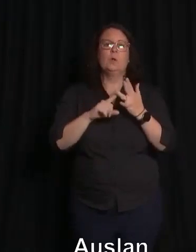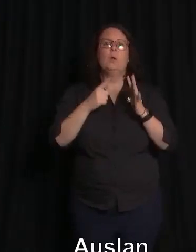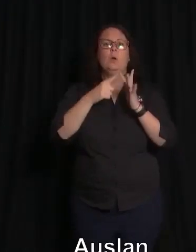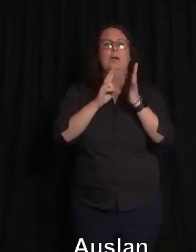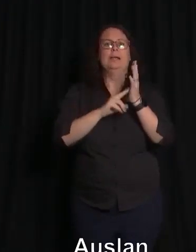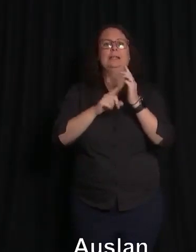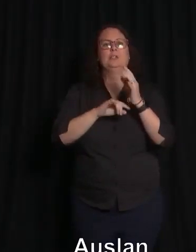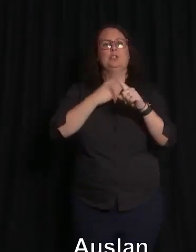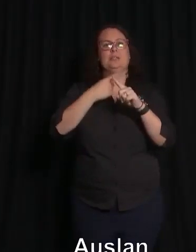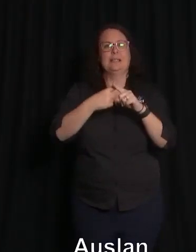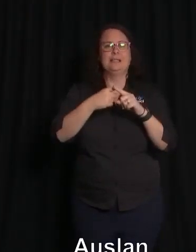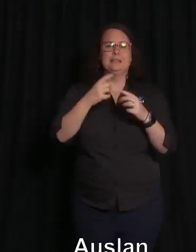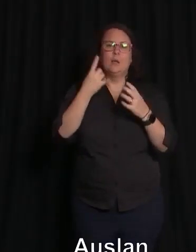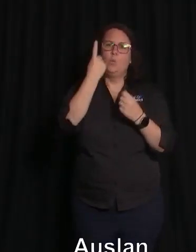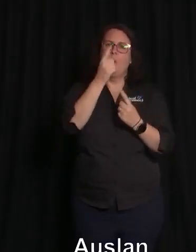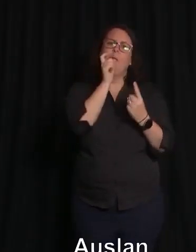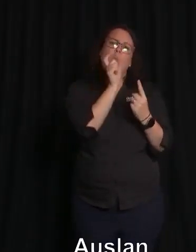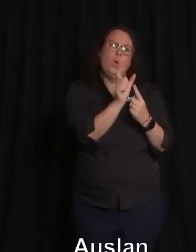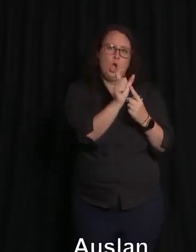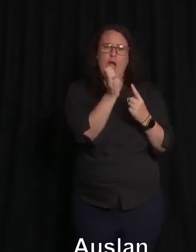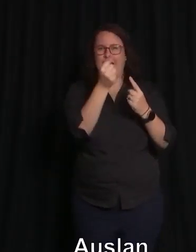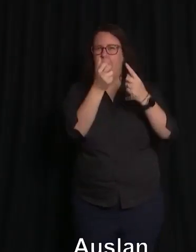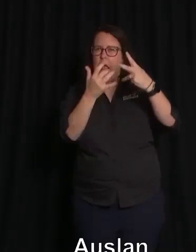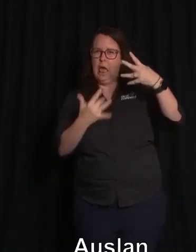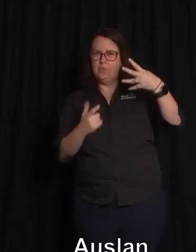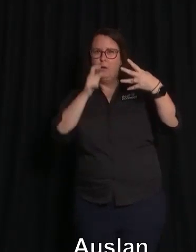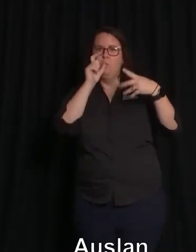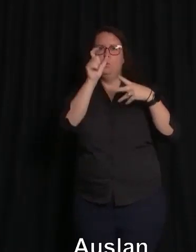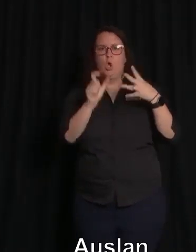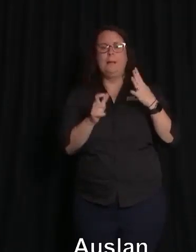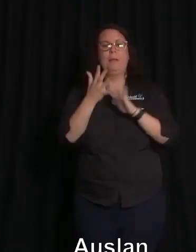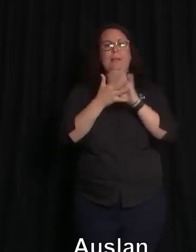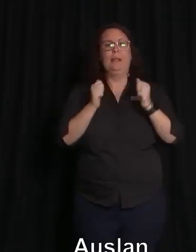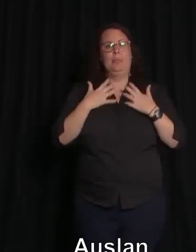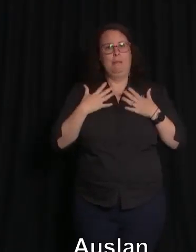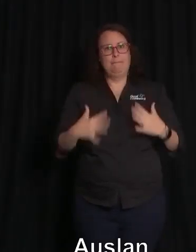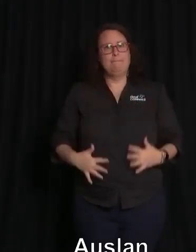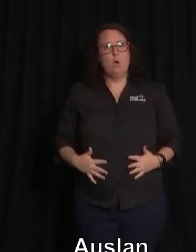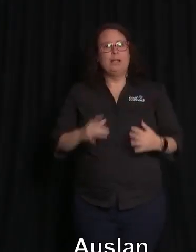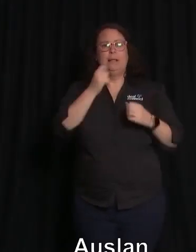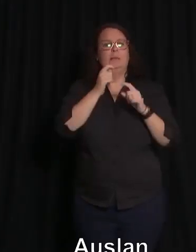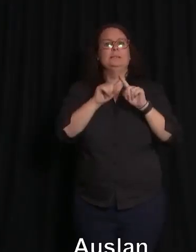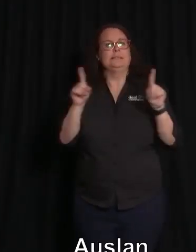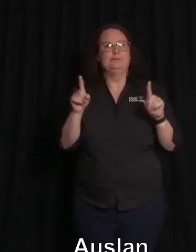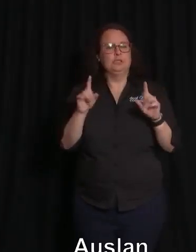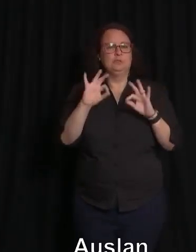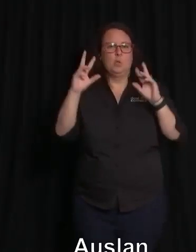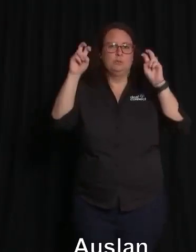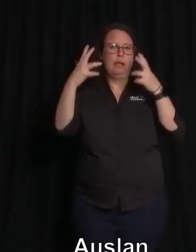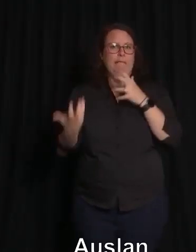a couple of different terms, or a few different terms, for people with innate variations of sex characteristics, bodies that don't